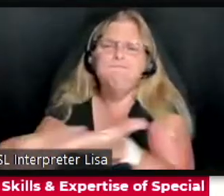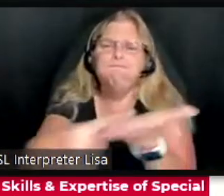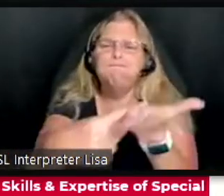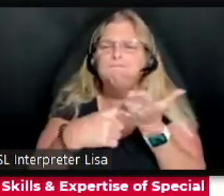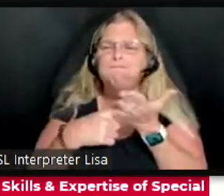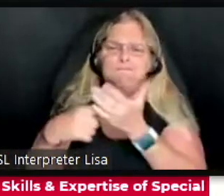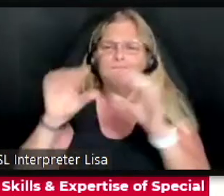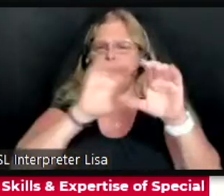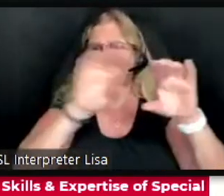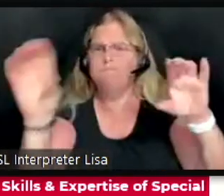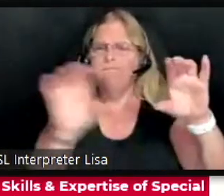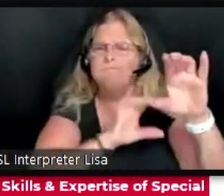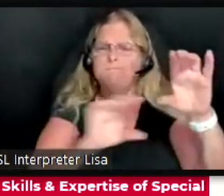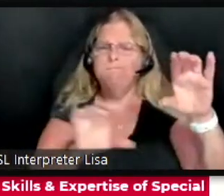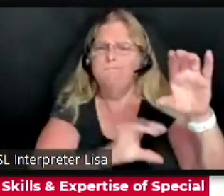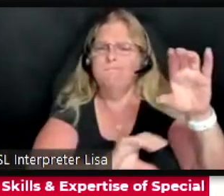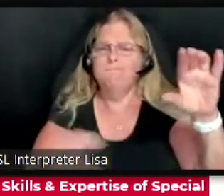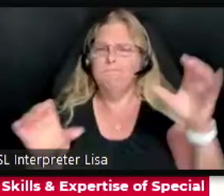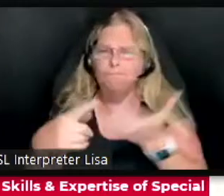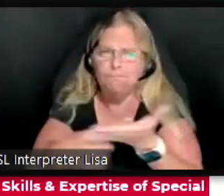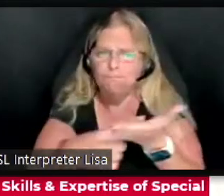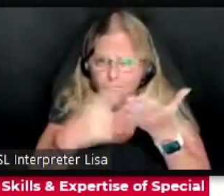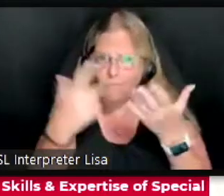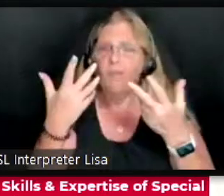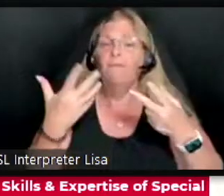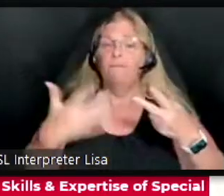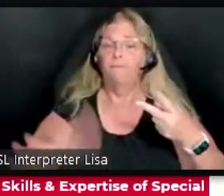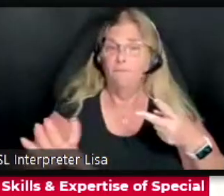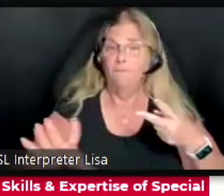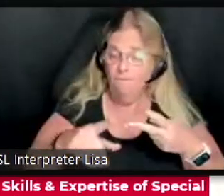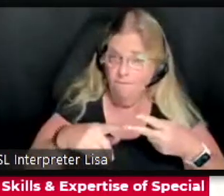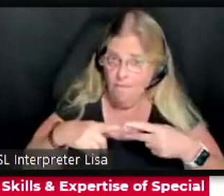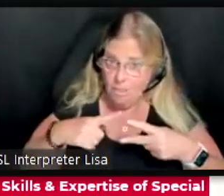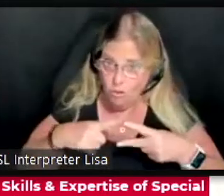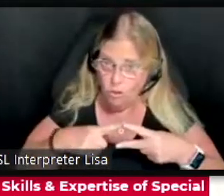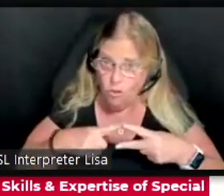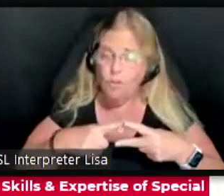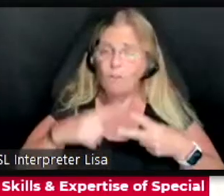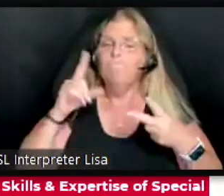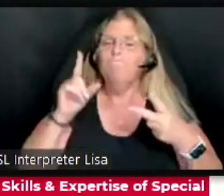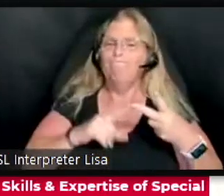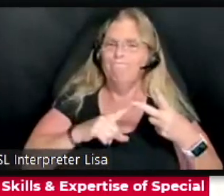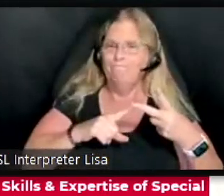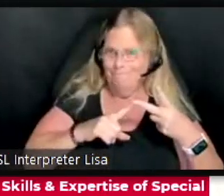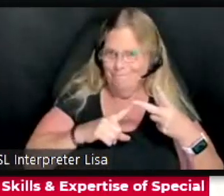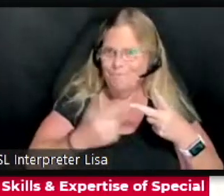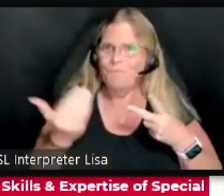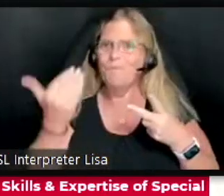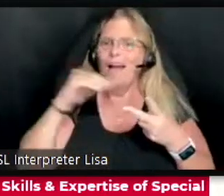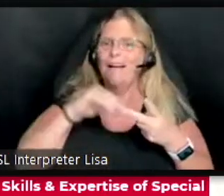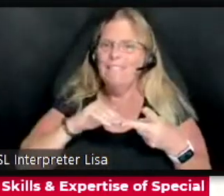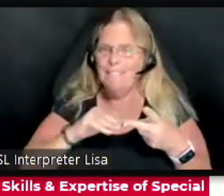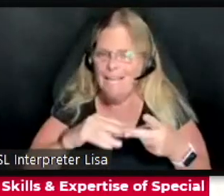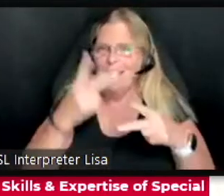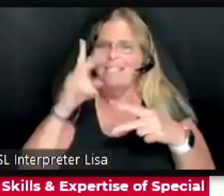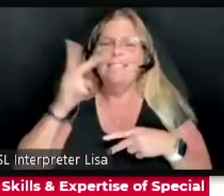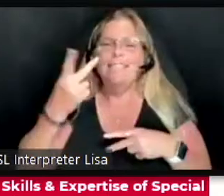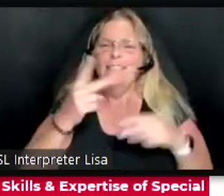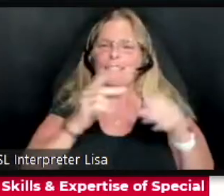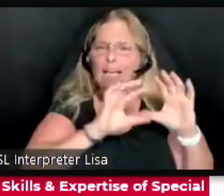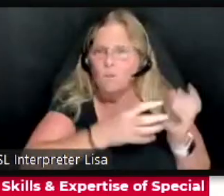each other. And then after we do that sharing out, we'll go back into small groups for a second